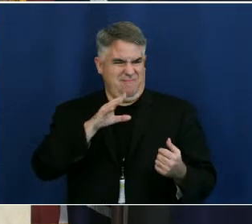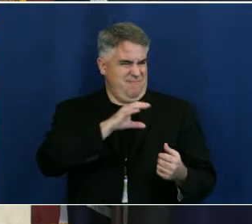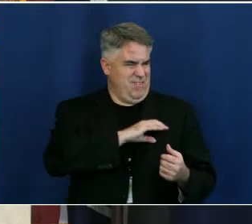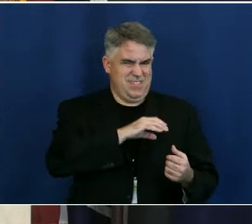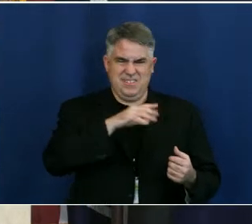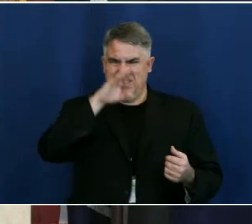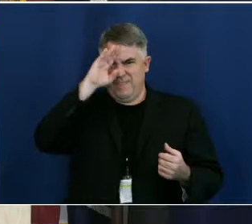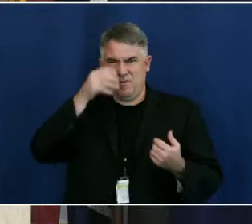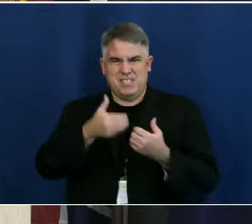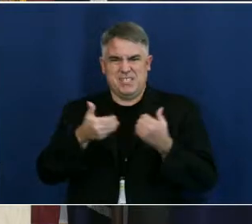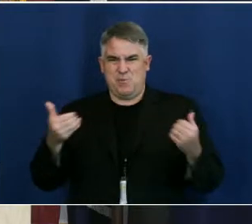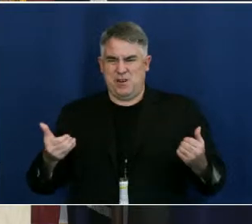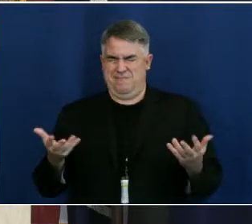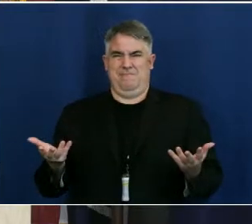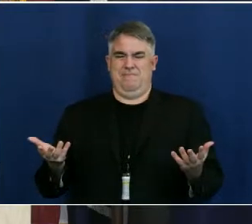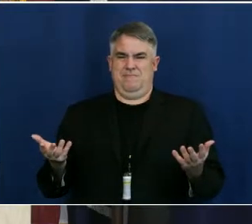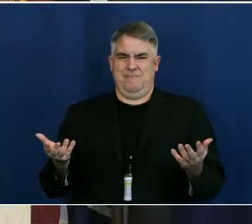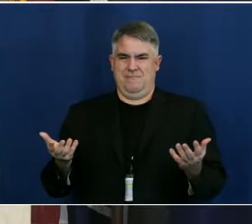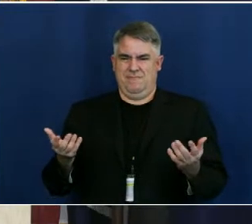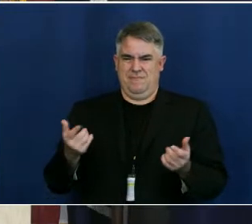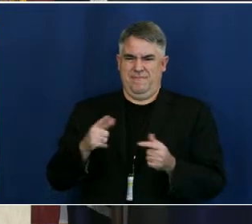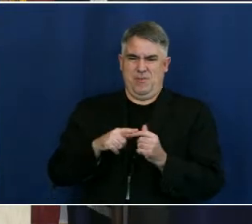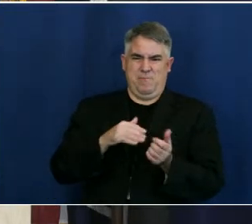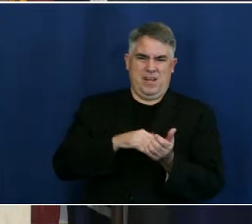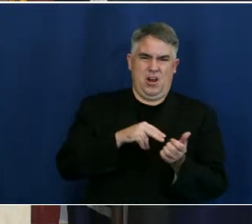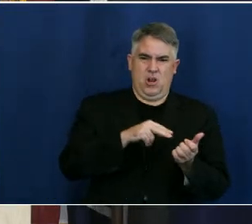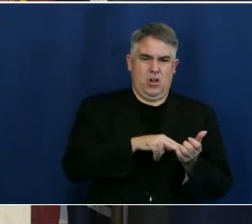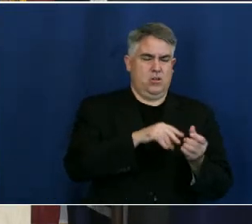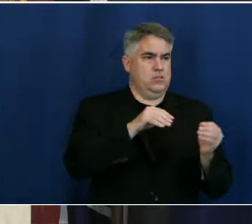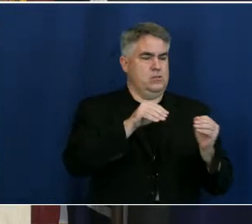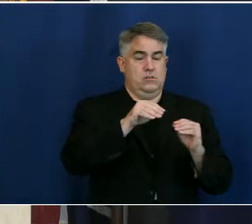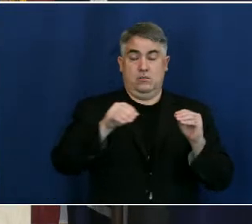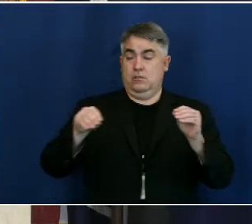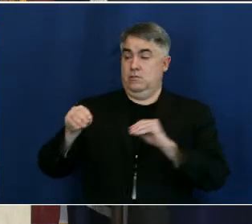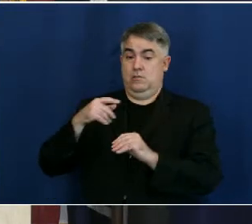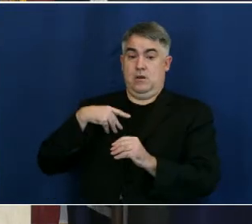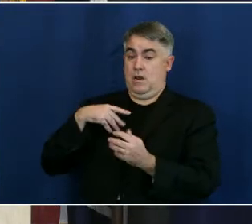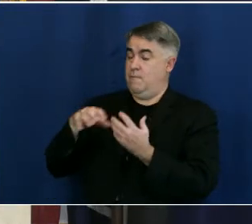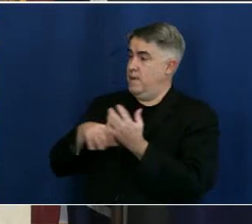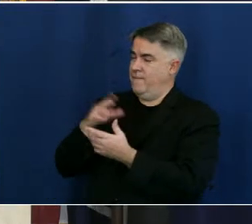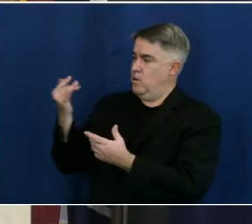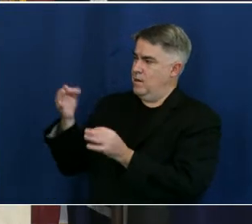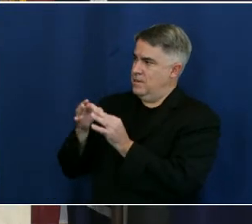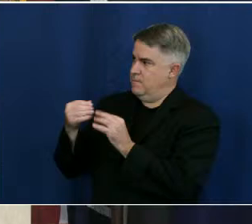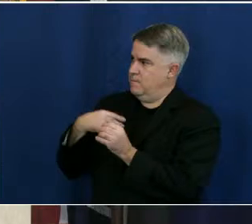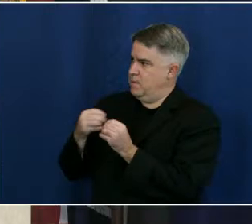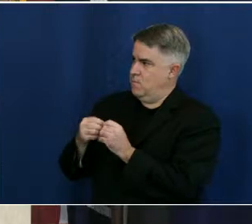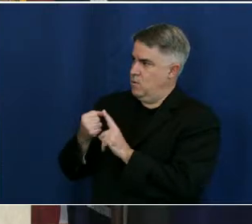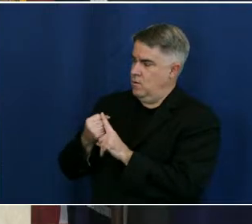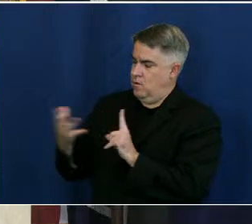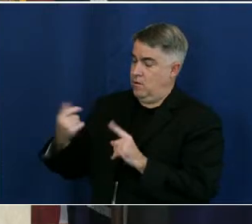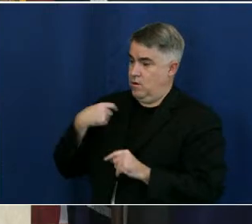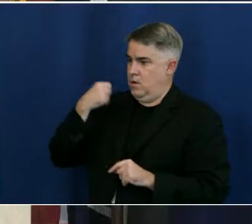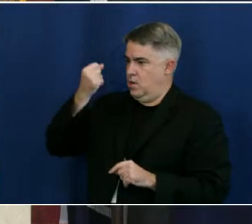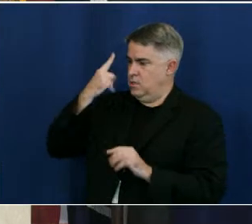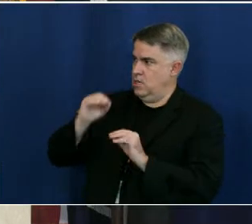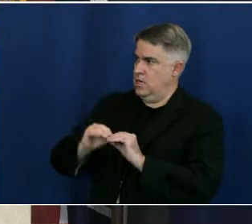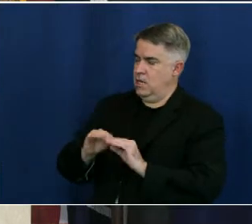respectfully, it confuses me, and I'm just hoping you can help me understand why law